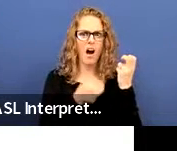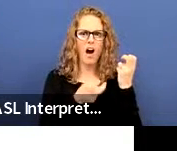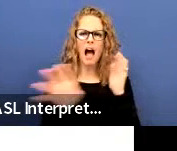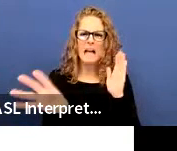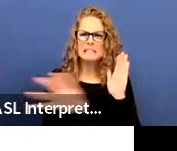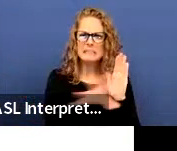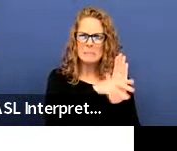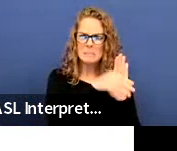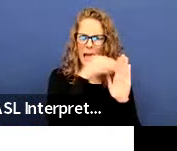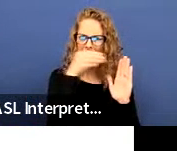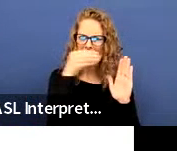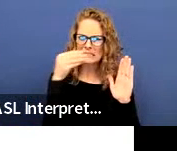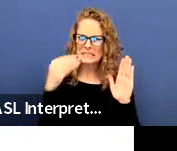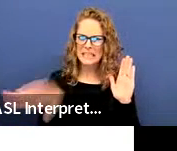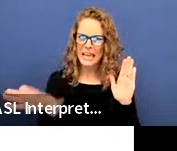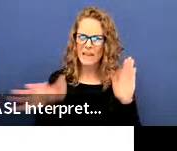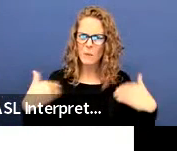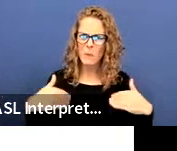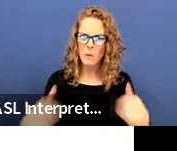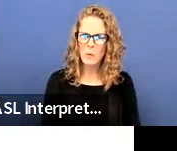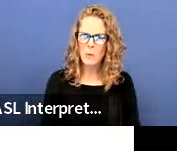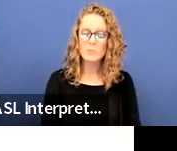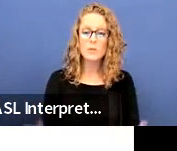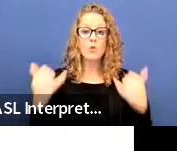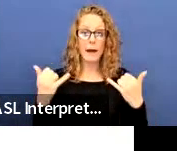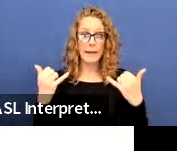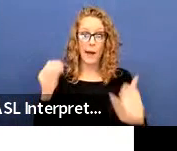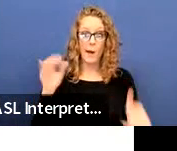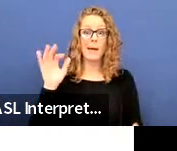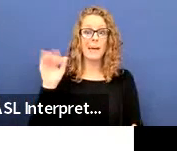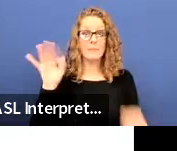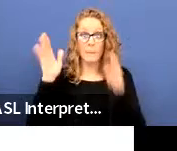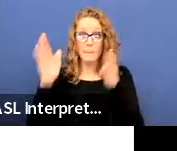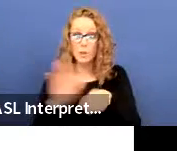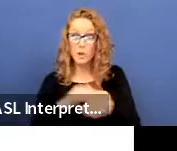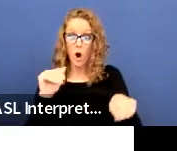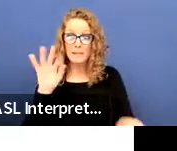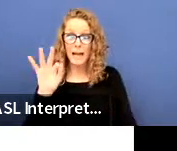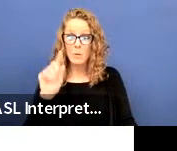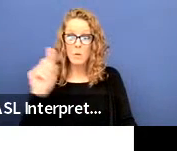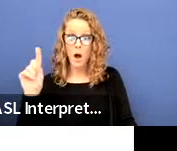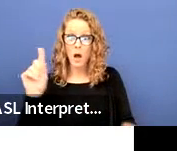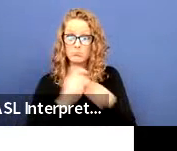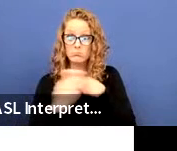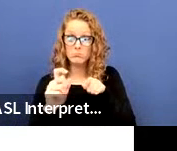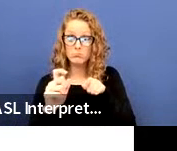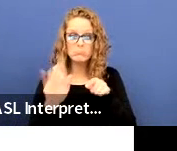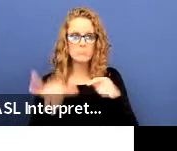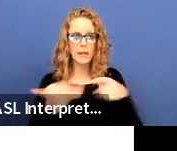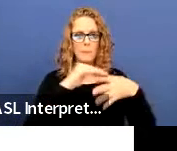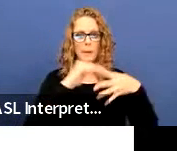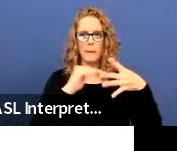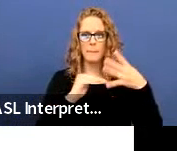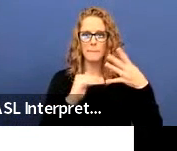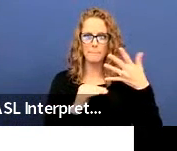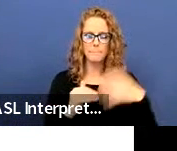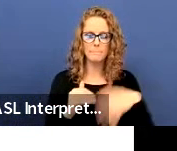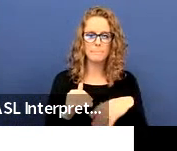path for the 911 ambulance right now, both through regulation and because of